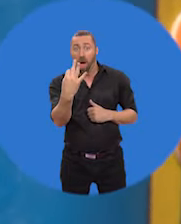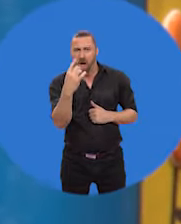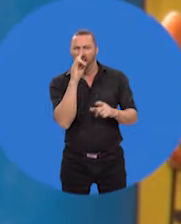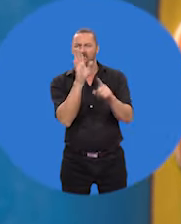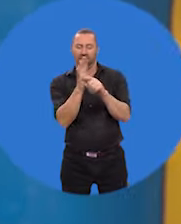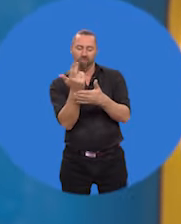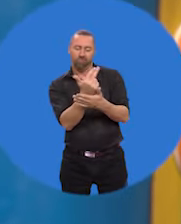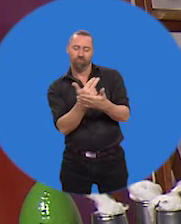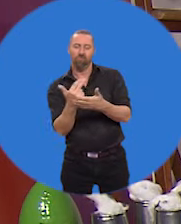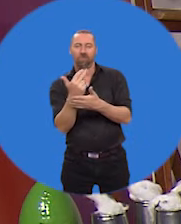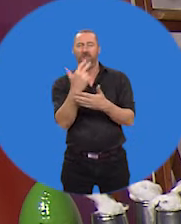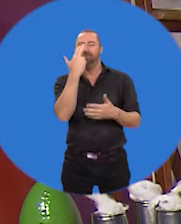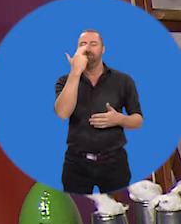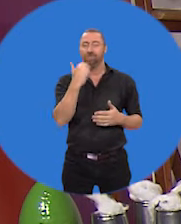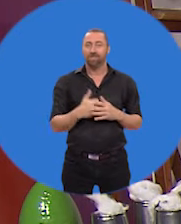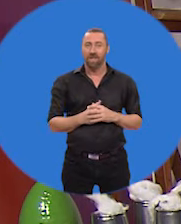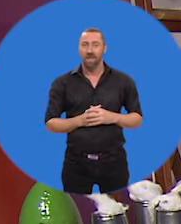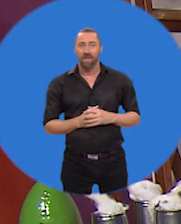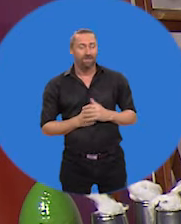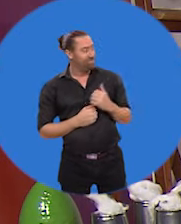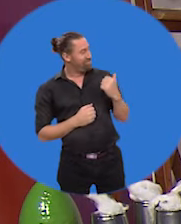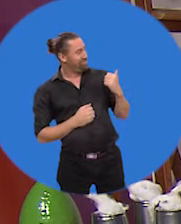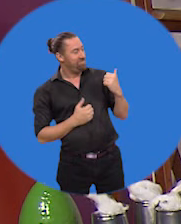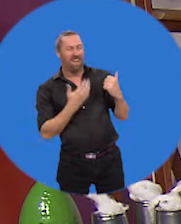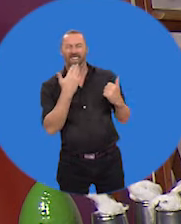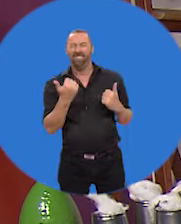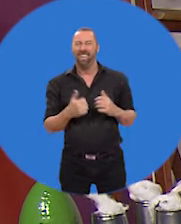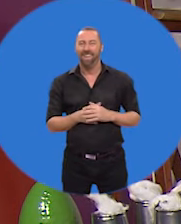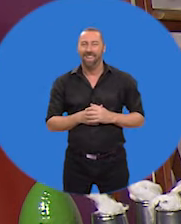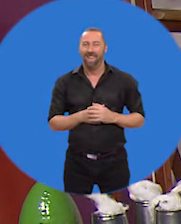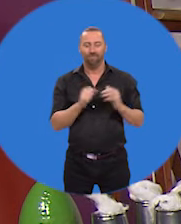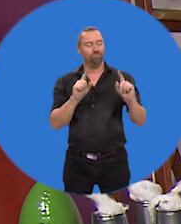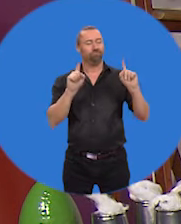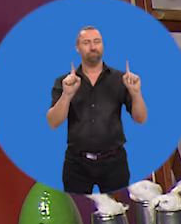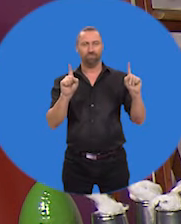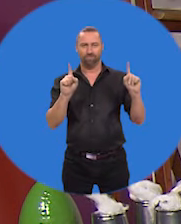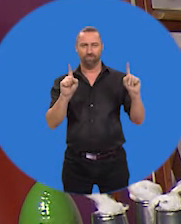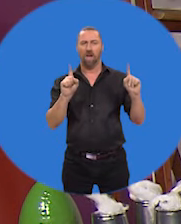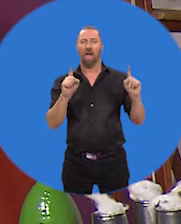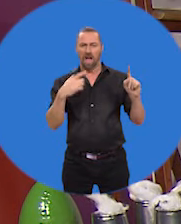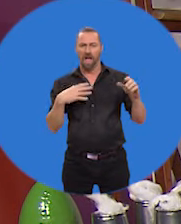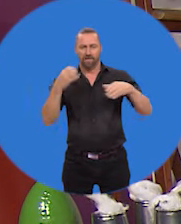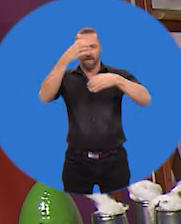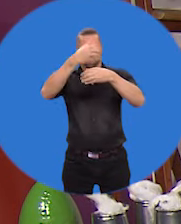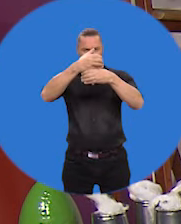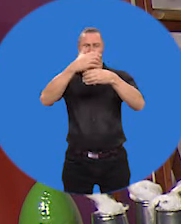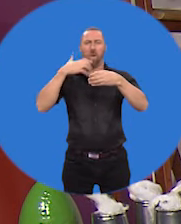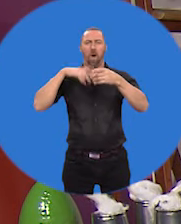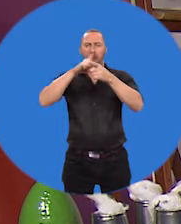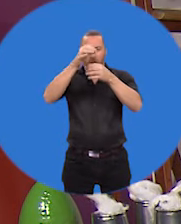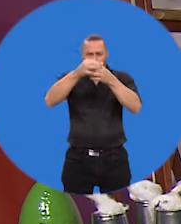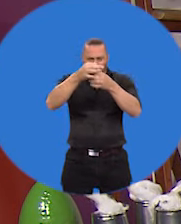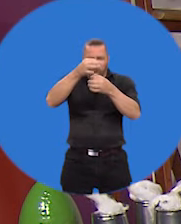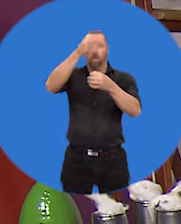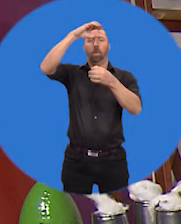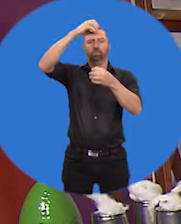draw a smiley face. Look, we've got some neighbours at the top there. But now we need the spire of our building to make it nice and tall. So let's get a